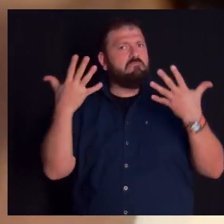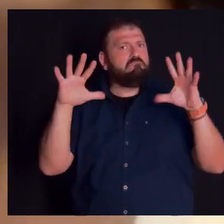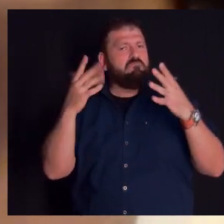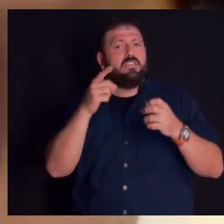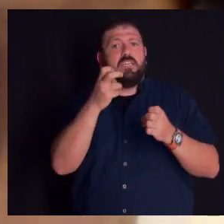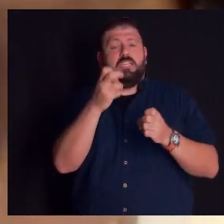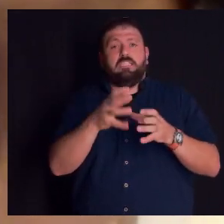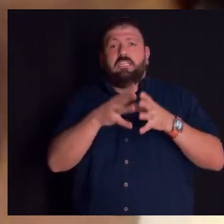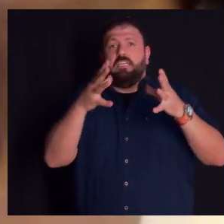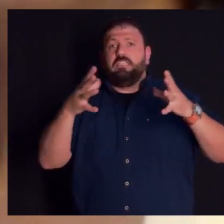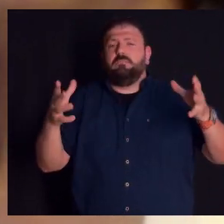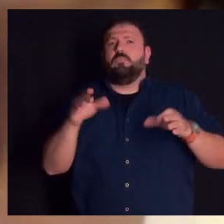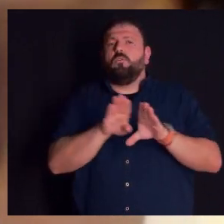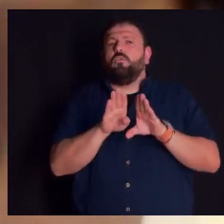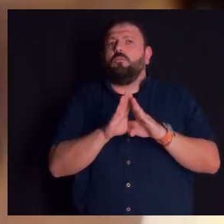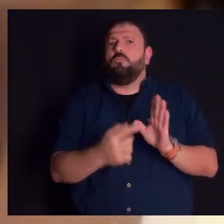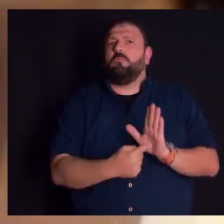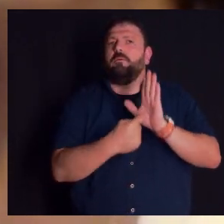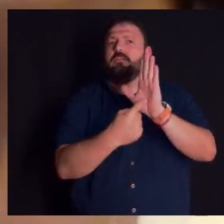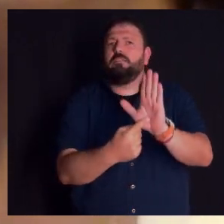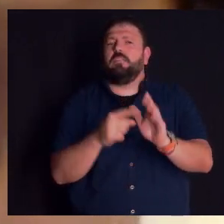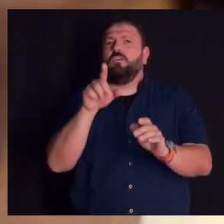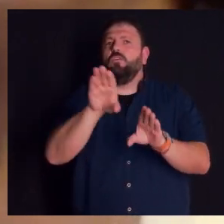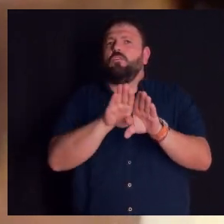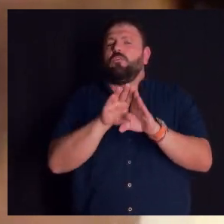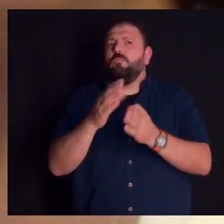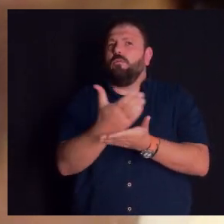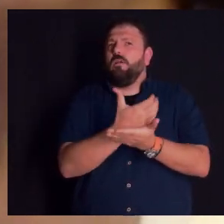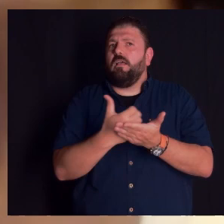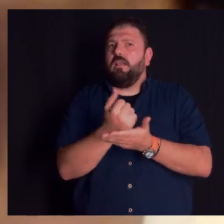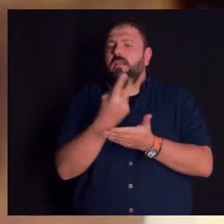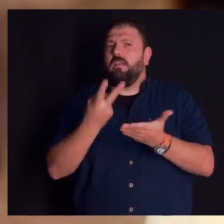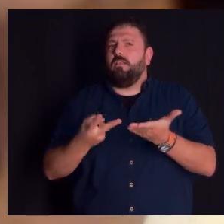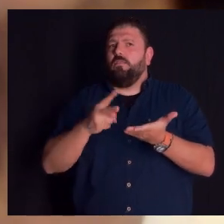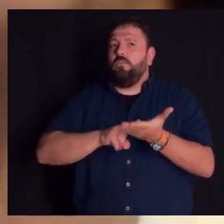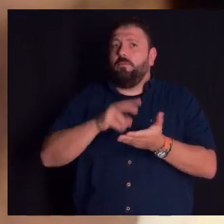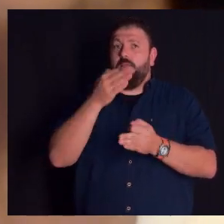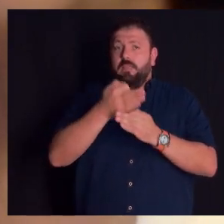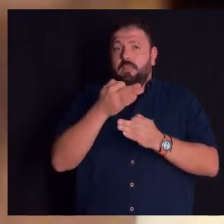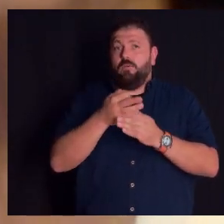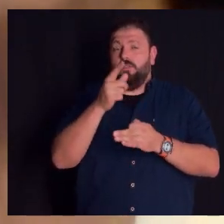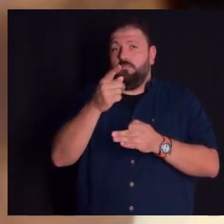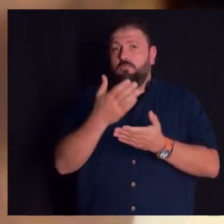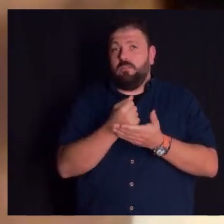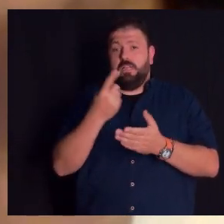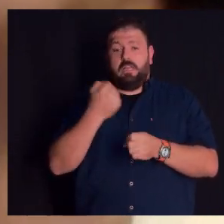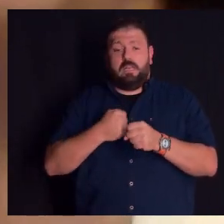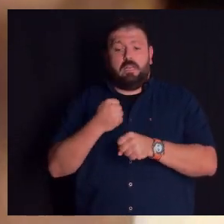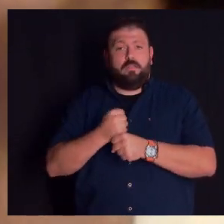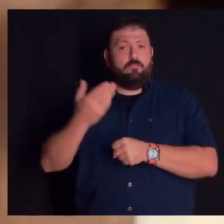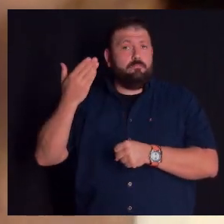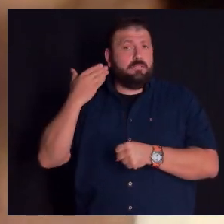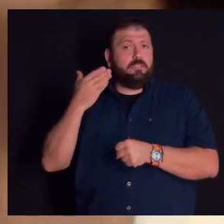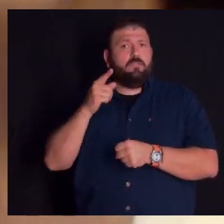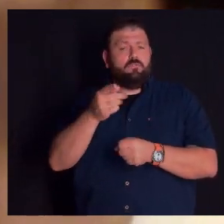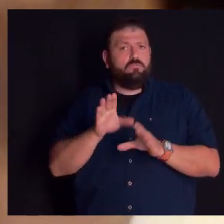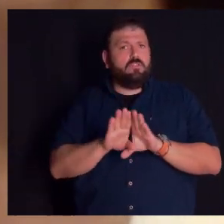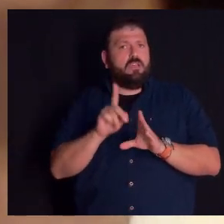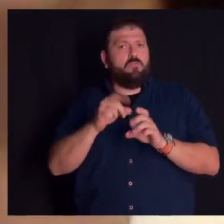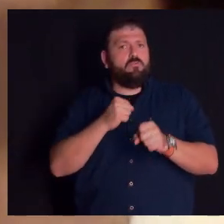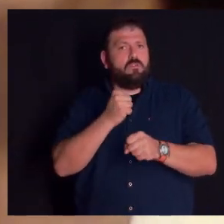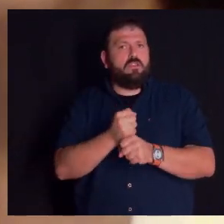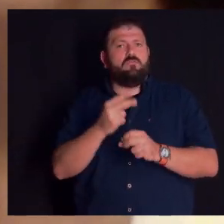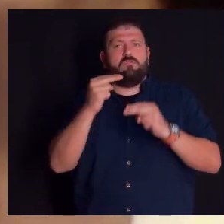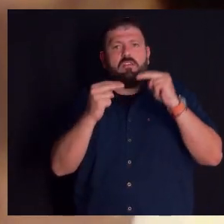for this growth, this work, which represents making twice as much versus what you were making. In 1 year,